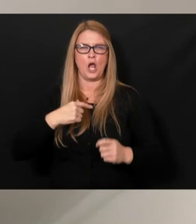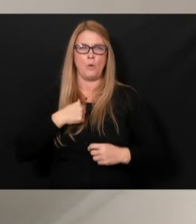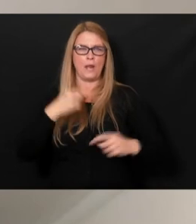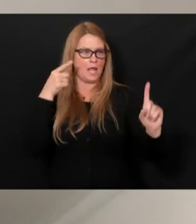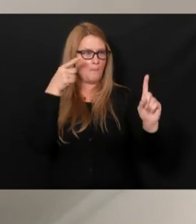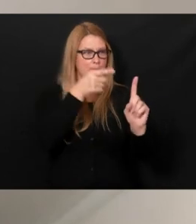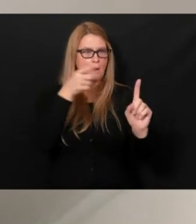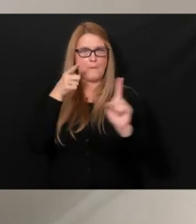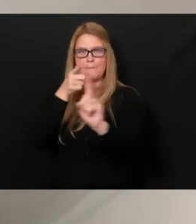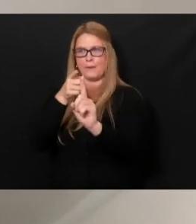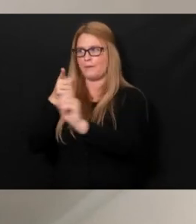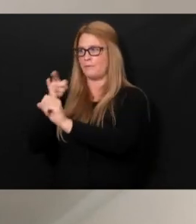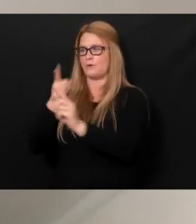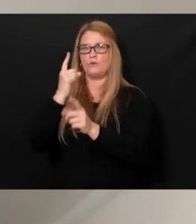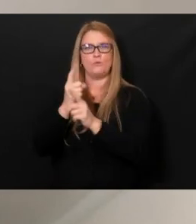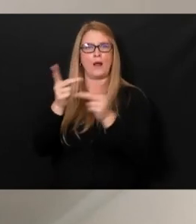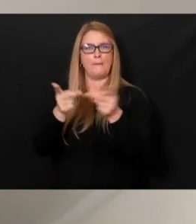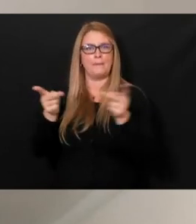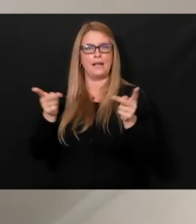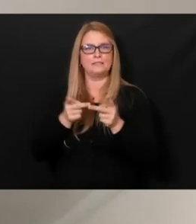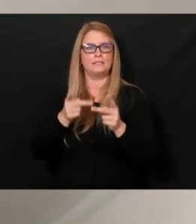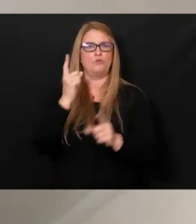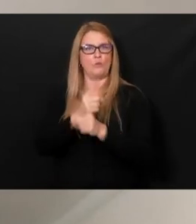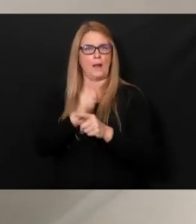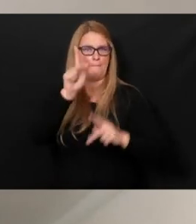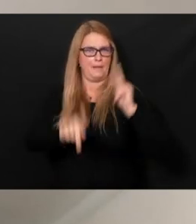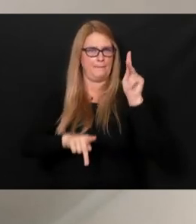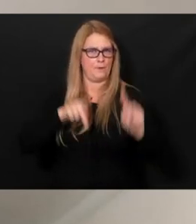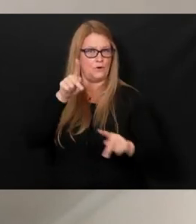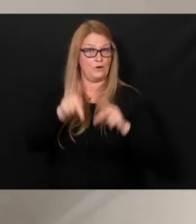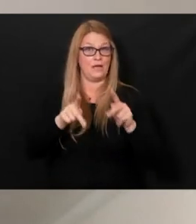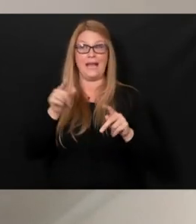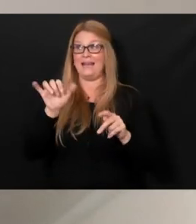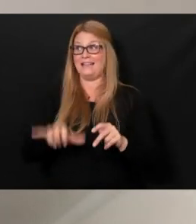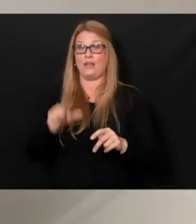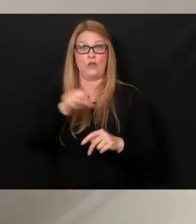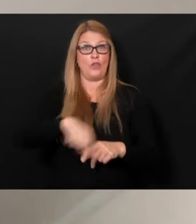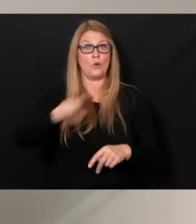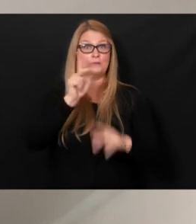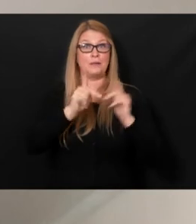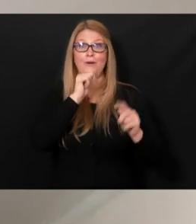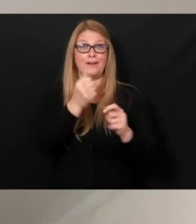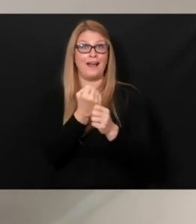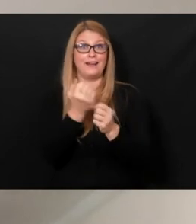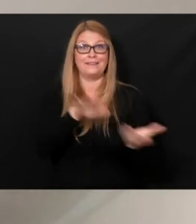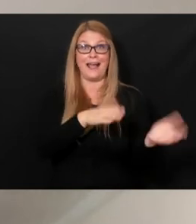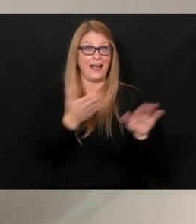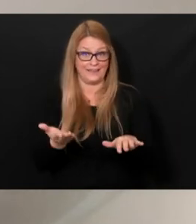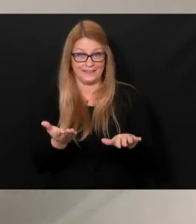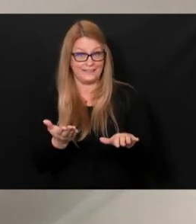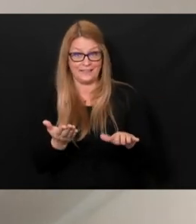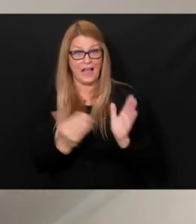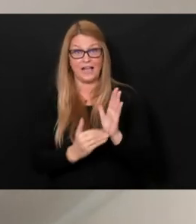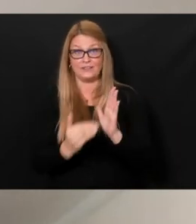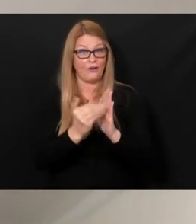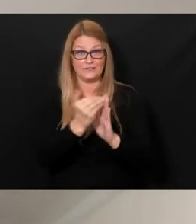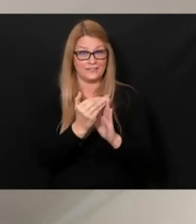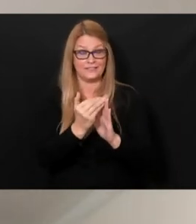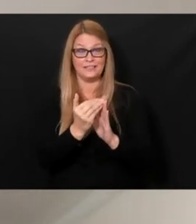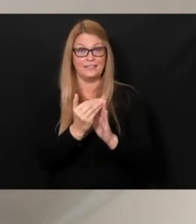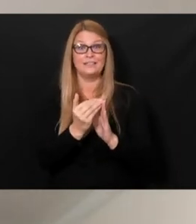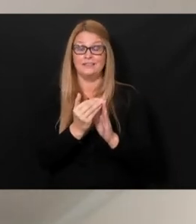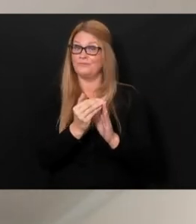are really the ones that die most consistently from COVID-19, our nursing home population and our elderly population, I